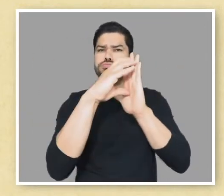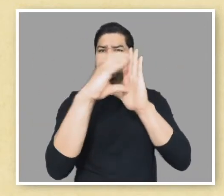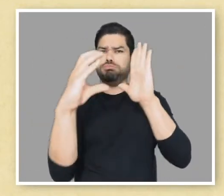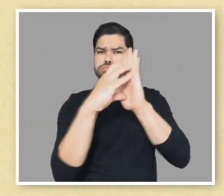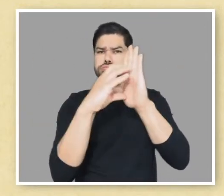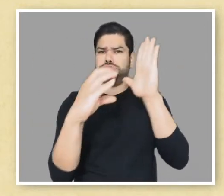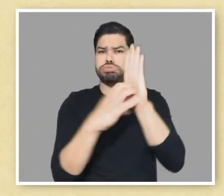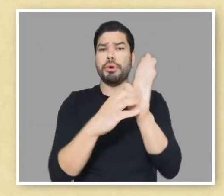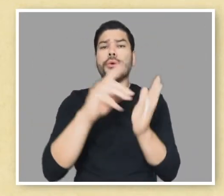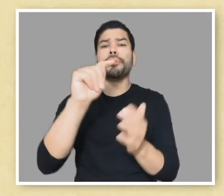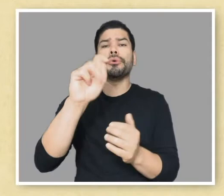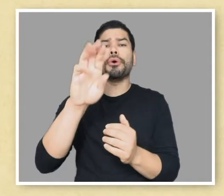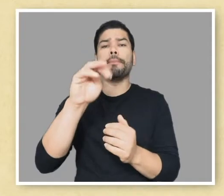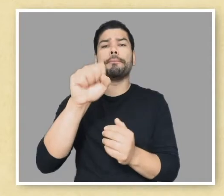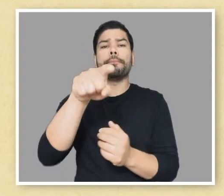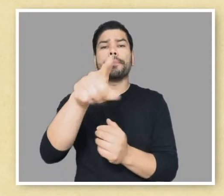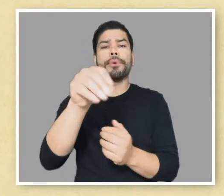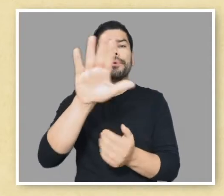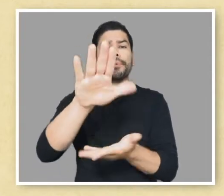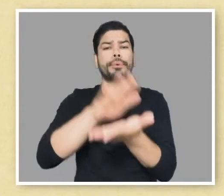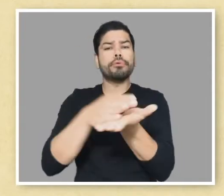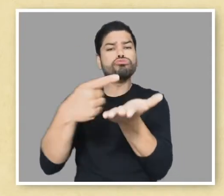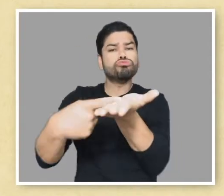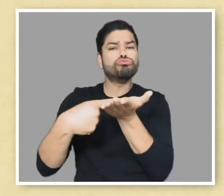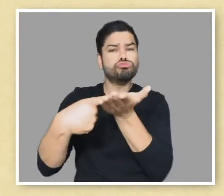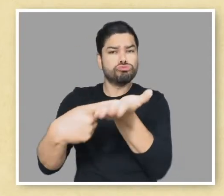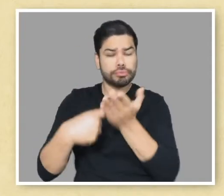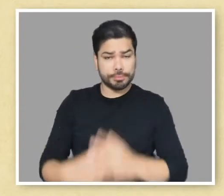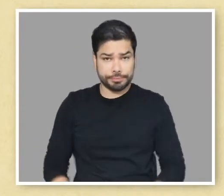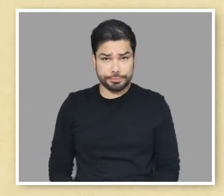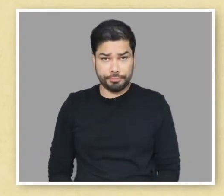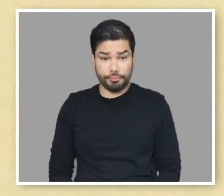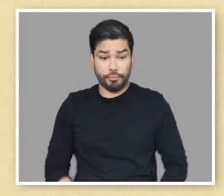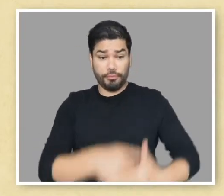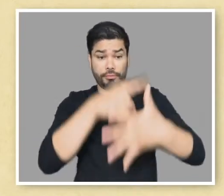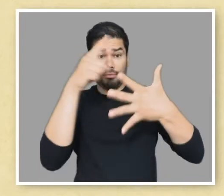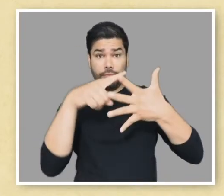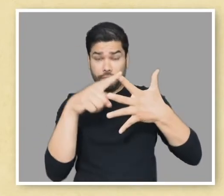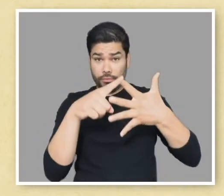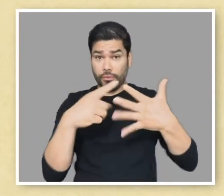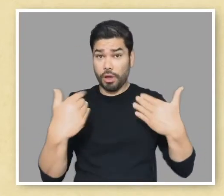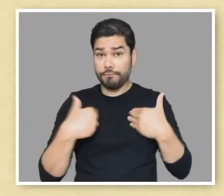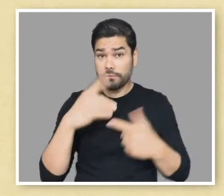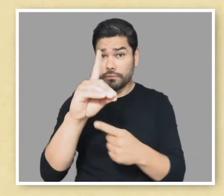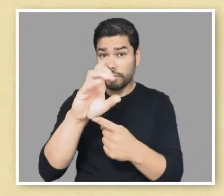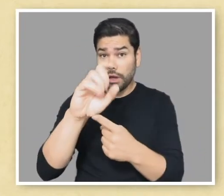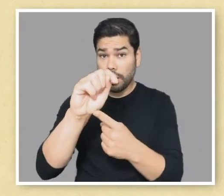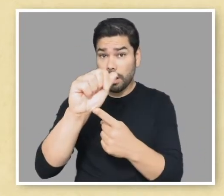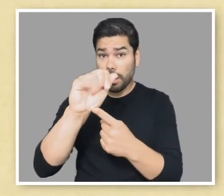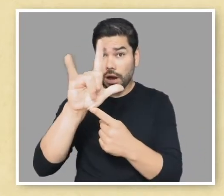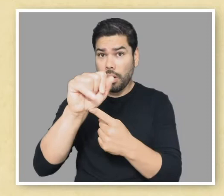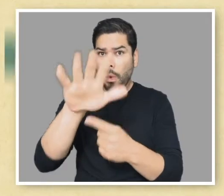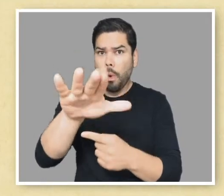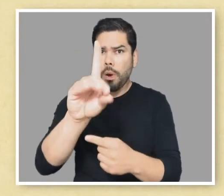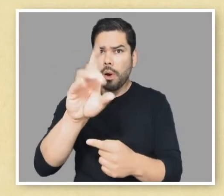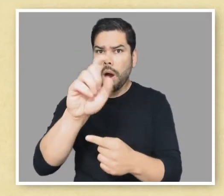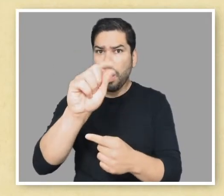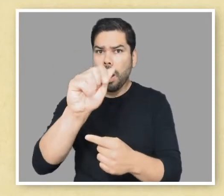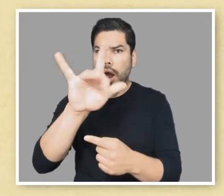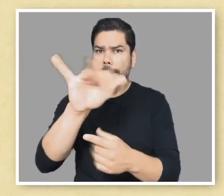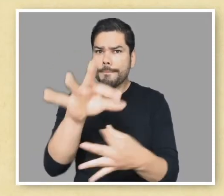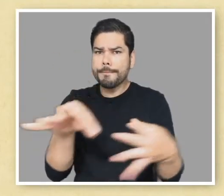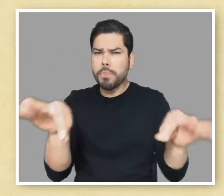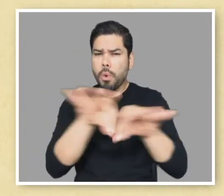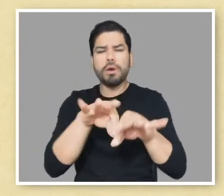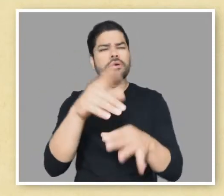paragraph describing each of the terms that you and the school discussed. 2. Are the details about each provision in the agreement?